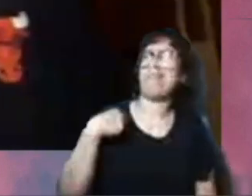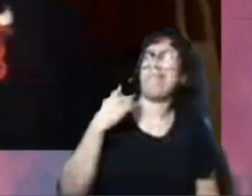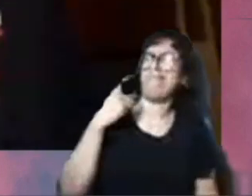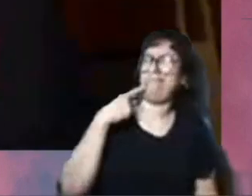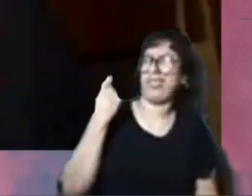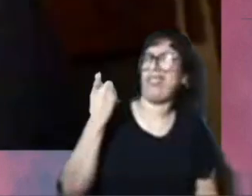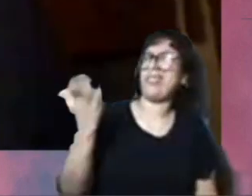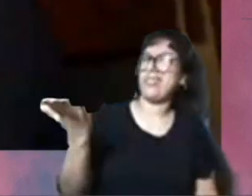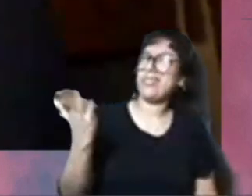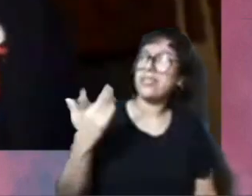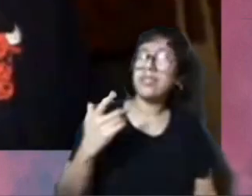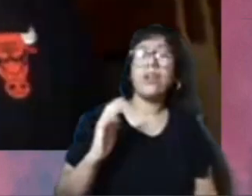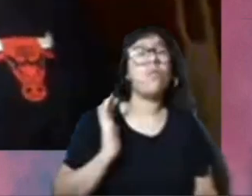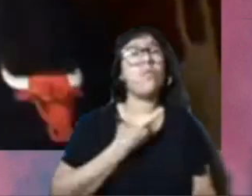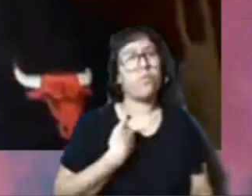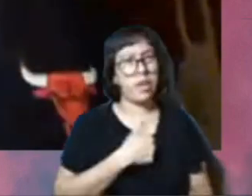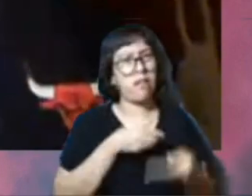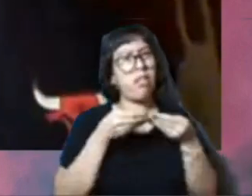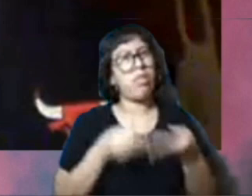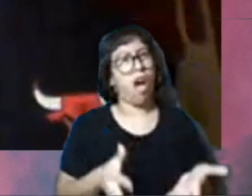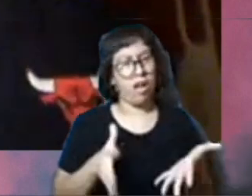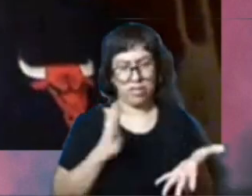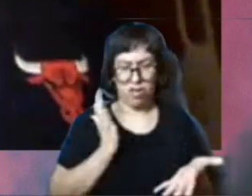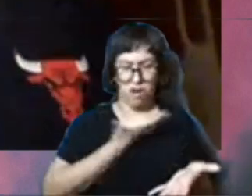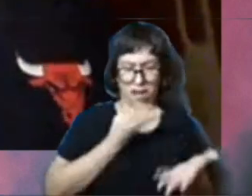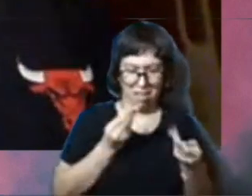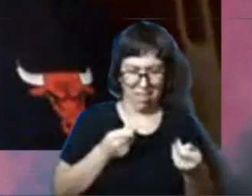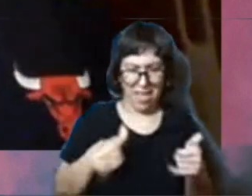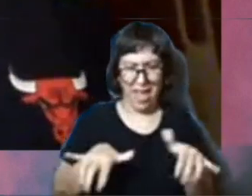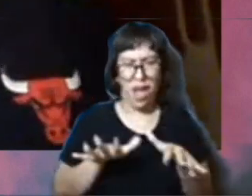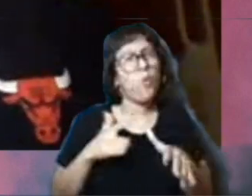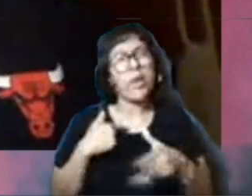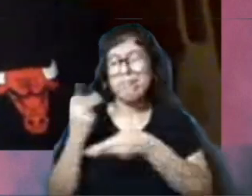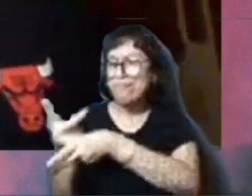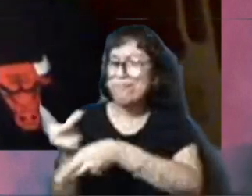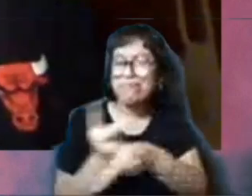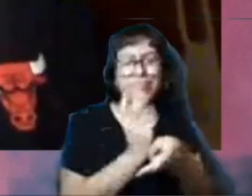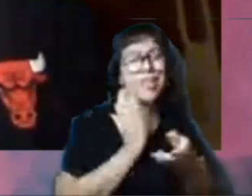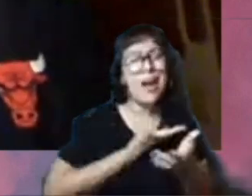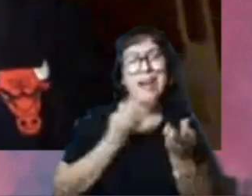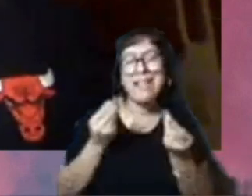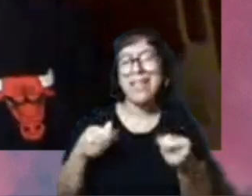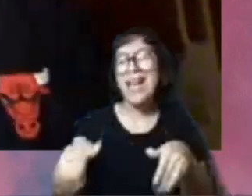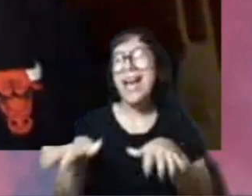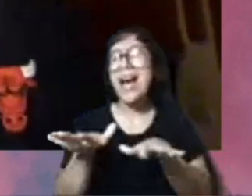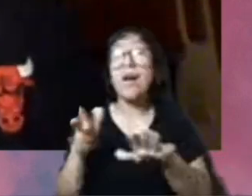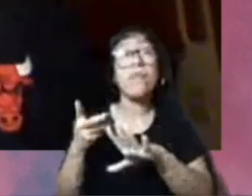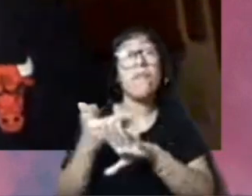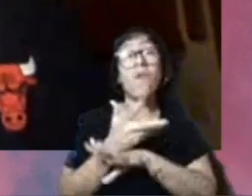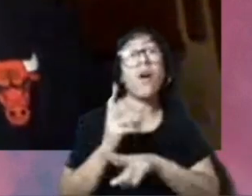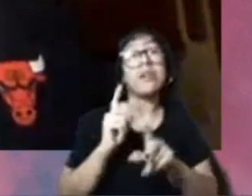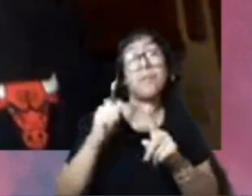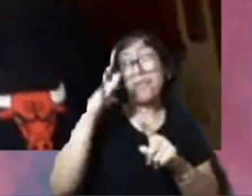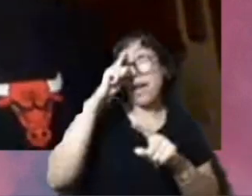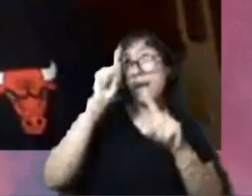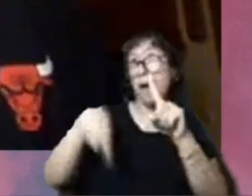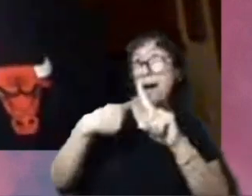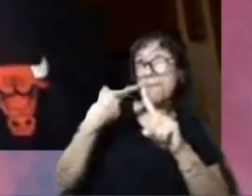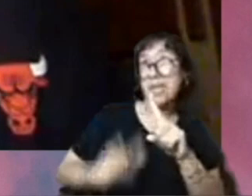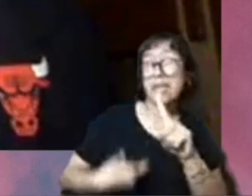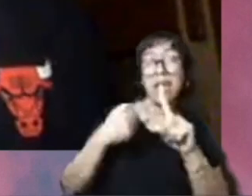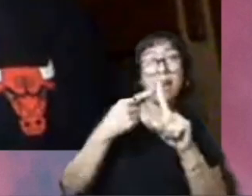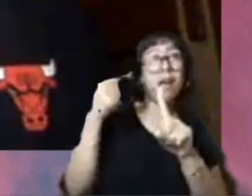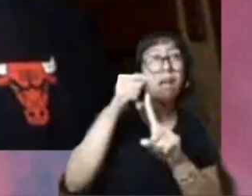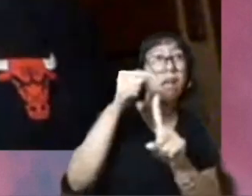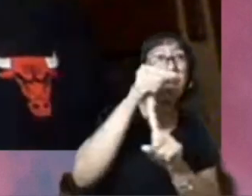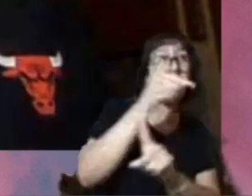We lost the land we were custodians over before I was a twinkle in the eye of a twinkle in the eye of a twinkle in